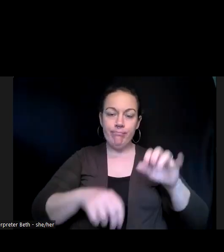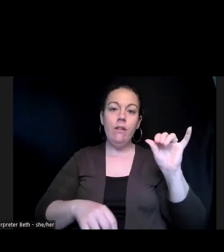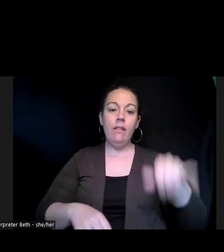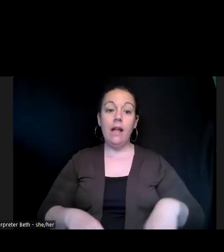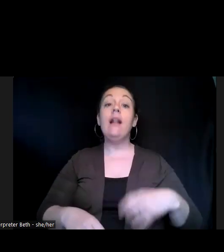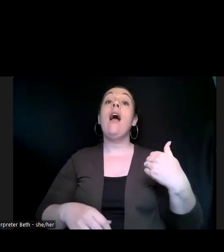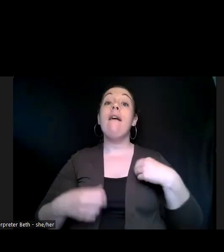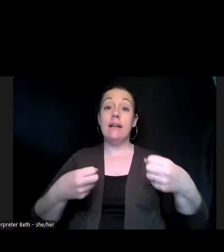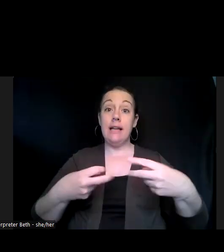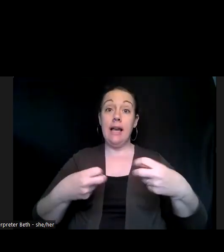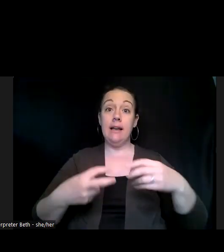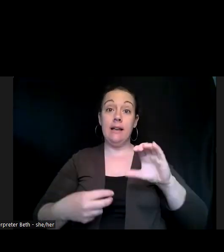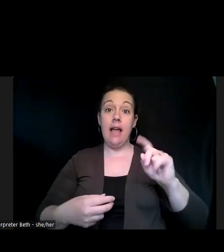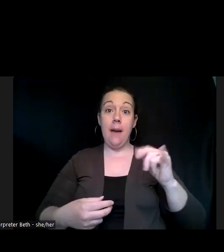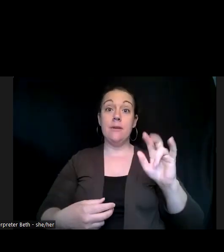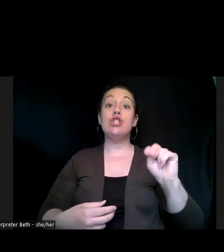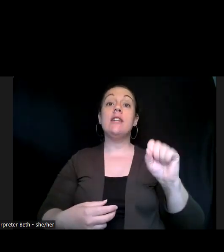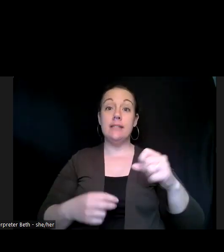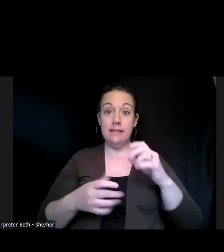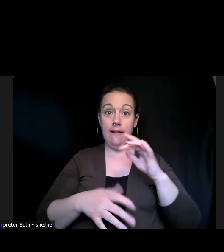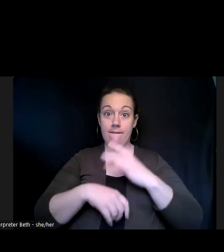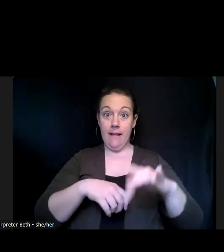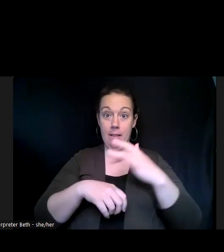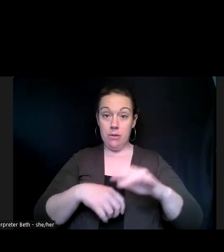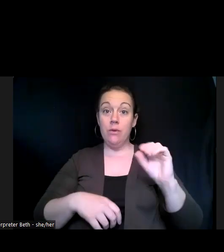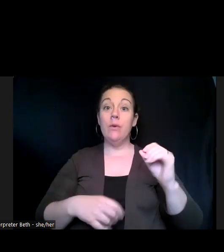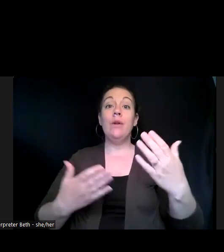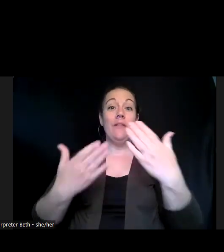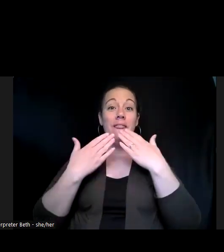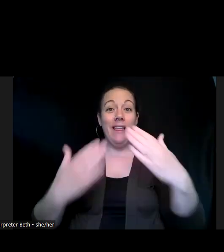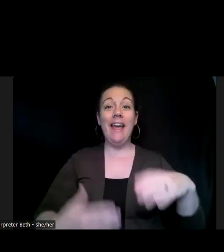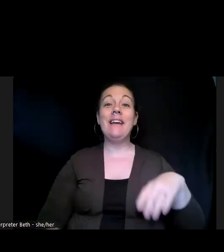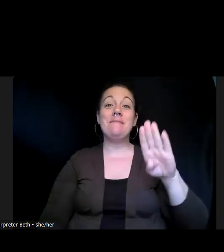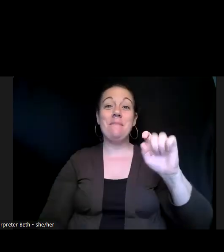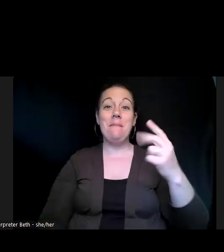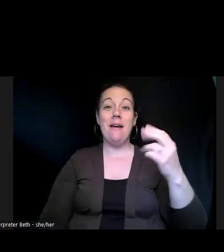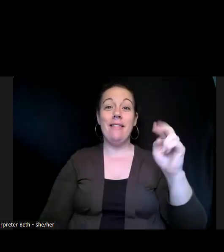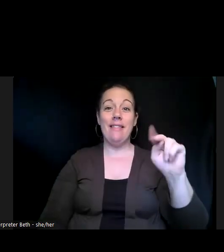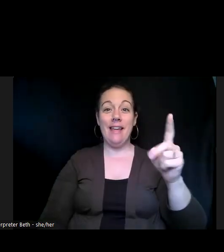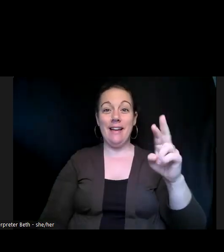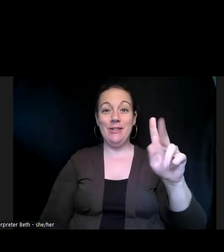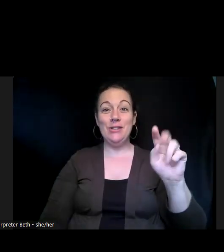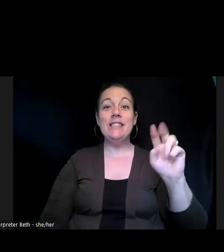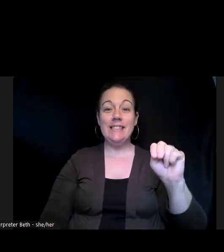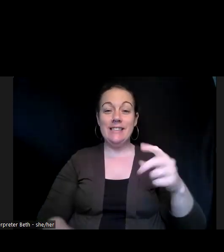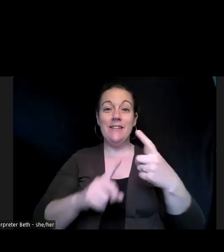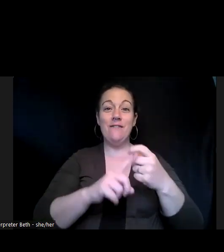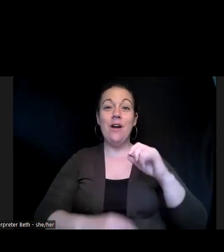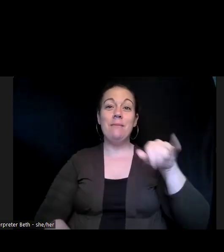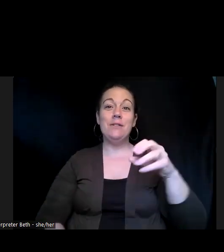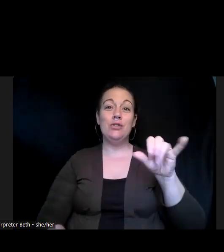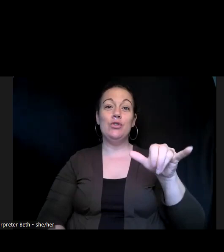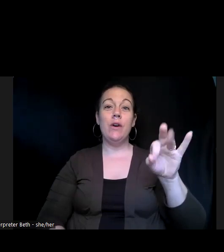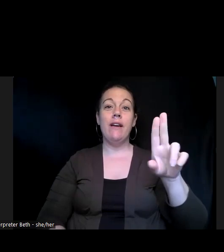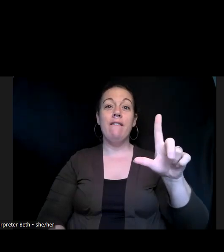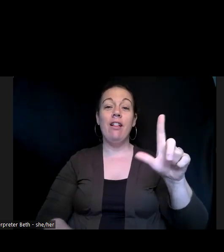to use, and we would like to take a moment to thank Beth Anderton from Joyful Signing, who will be providing American Sign